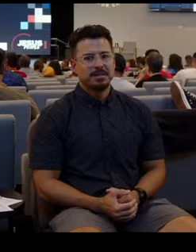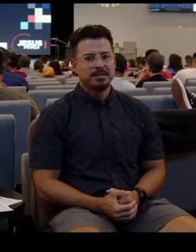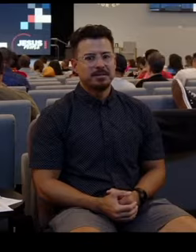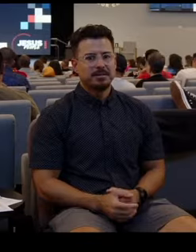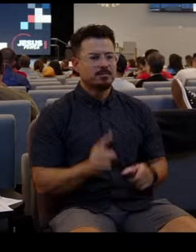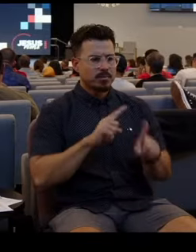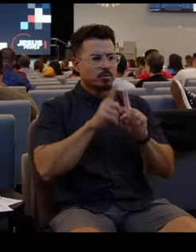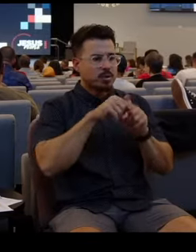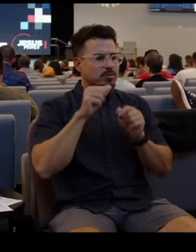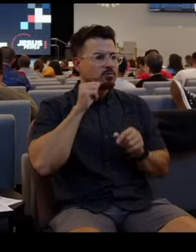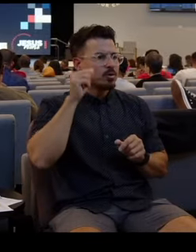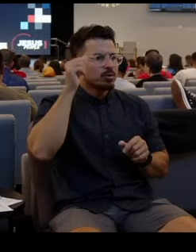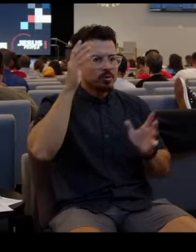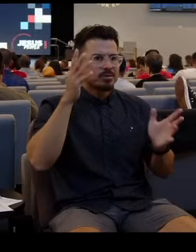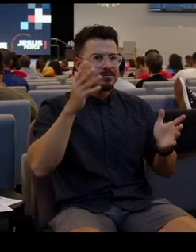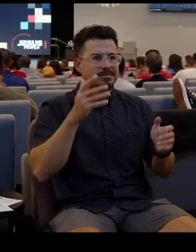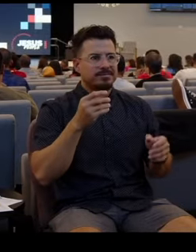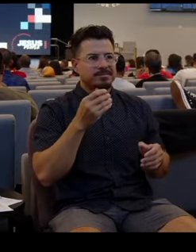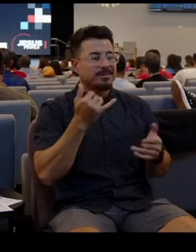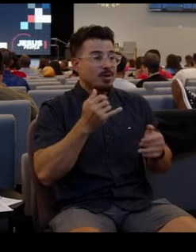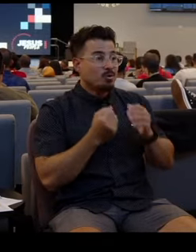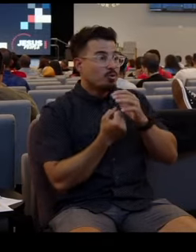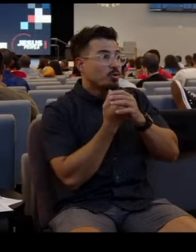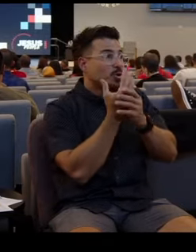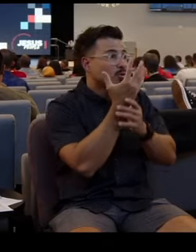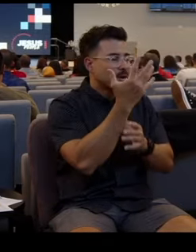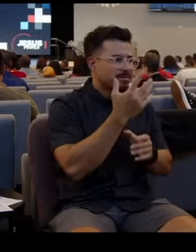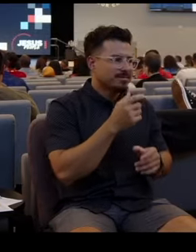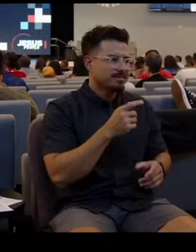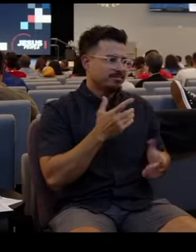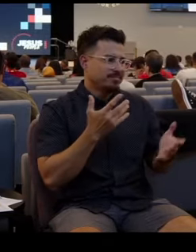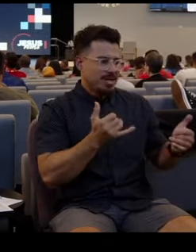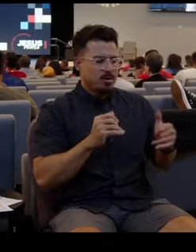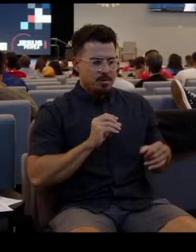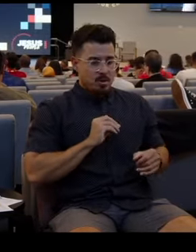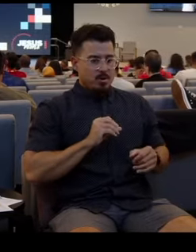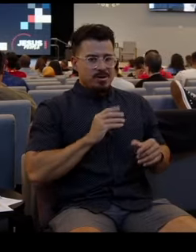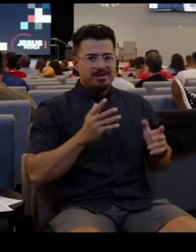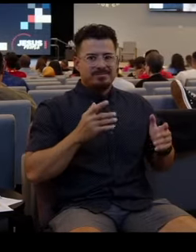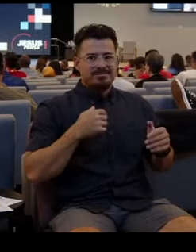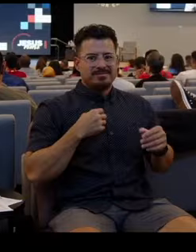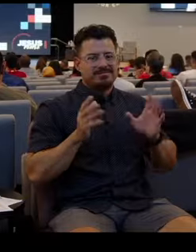But when you're an adult, that doesn't work, does it? You have to have your own mandate.